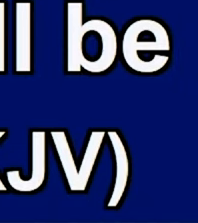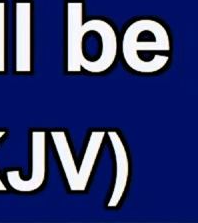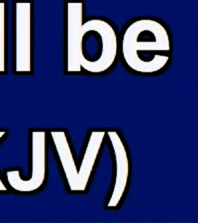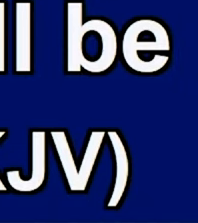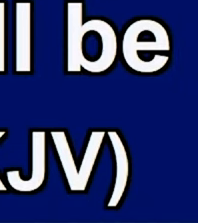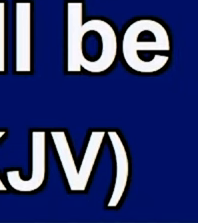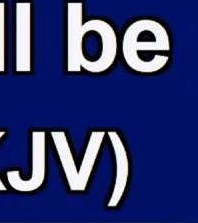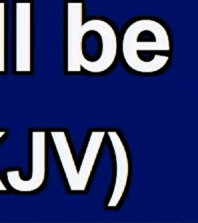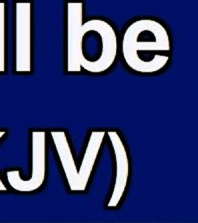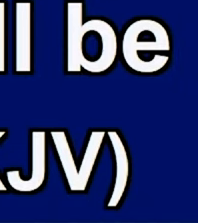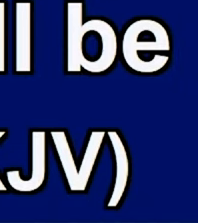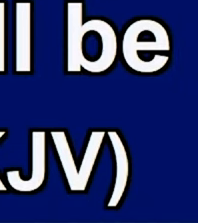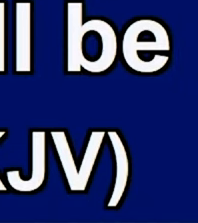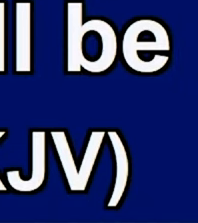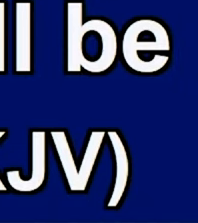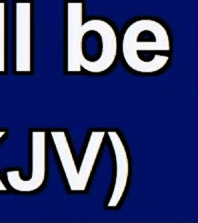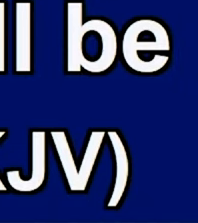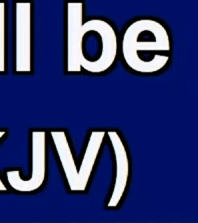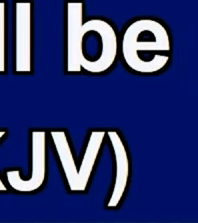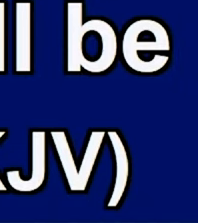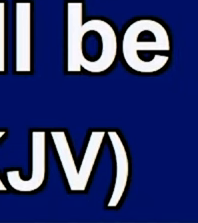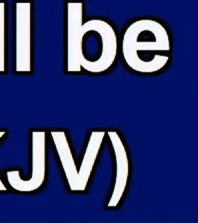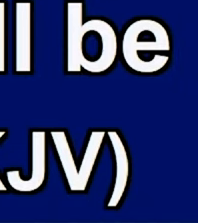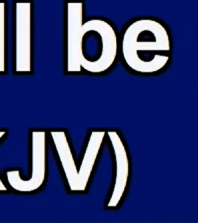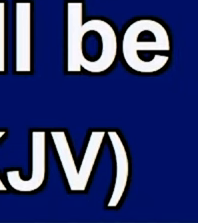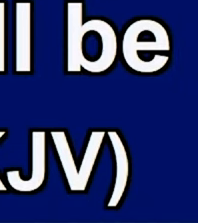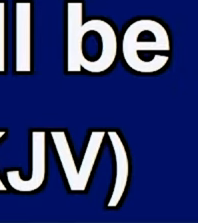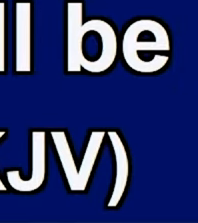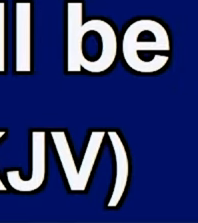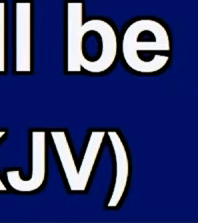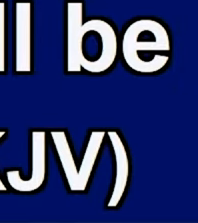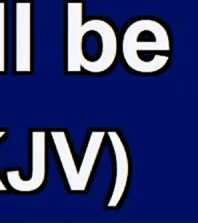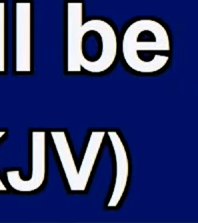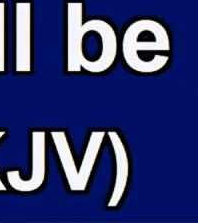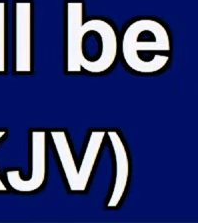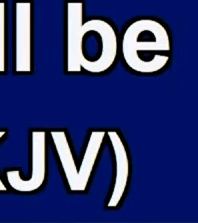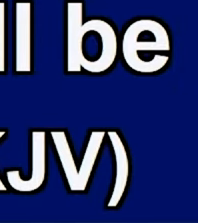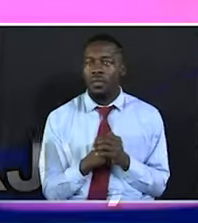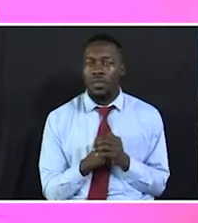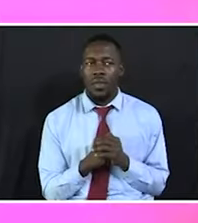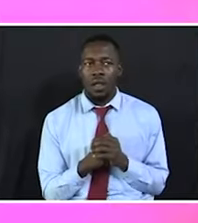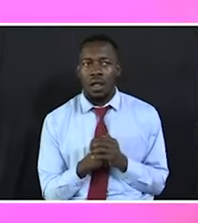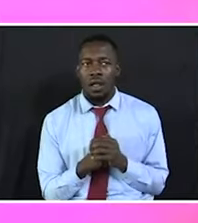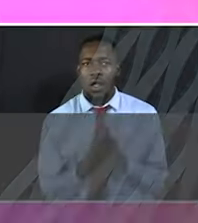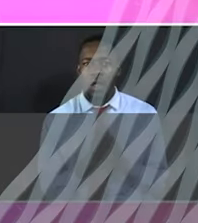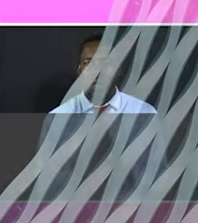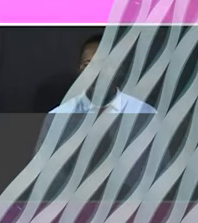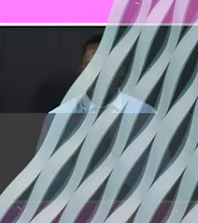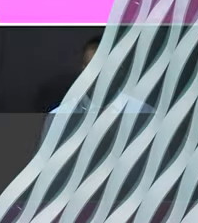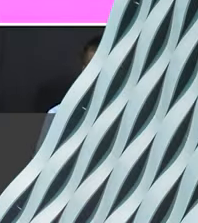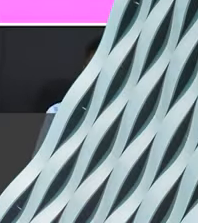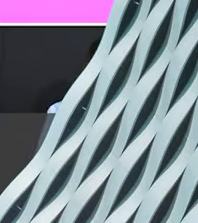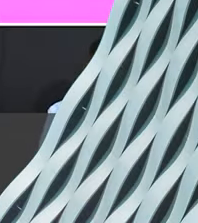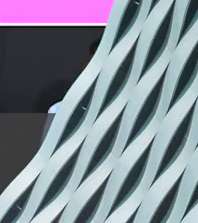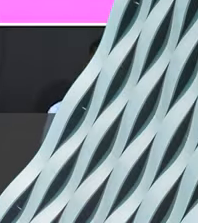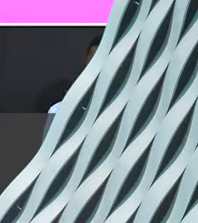God and his righteousness, and all these things shall be added to you. Priority,